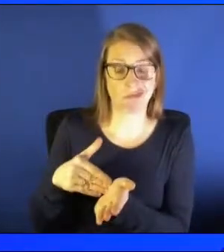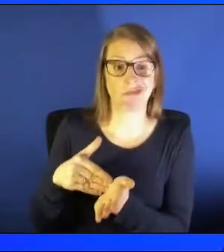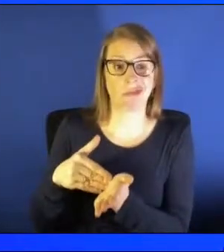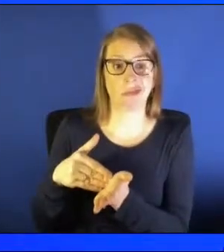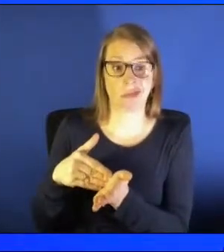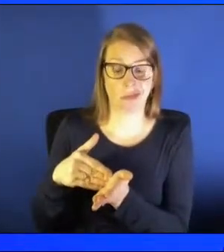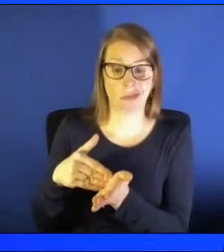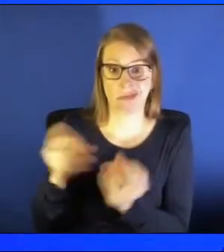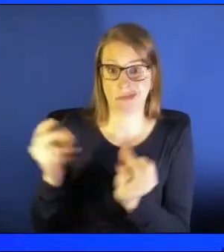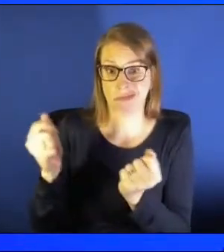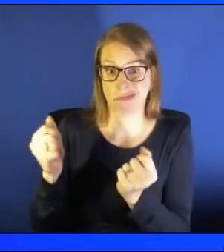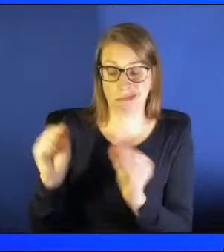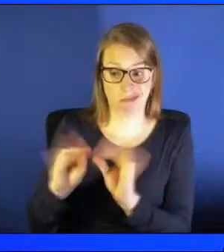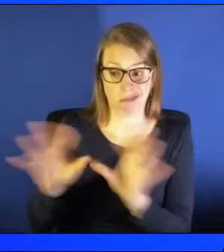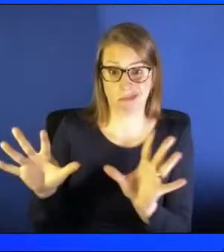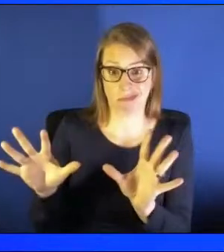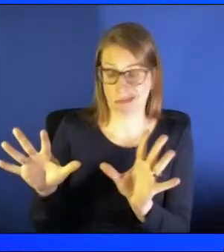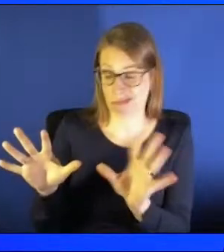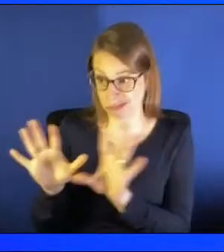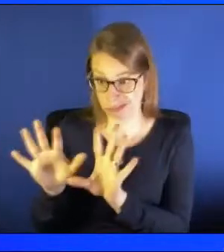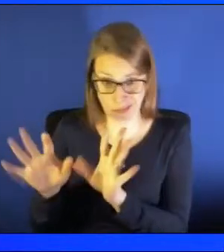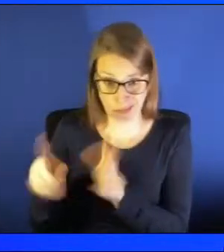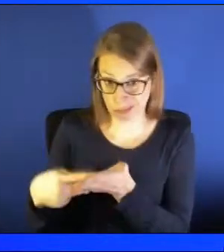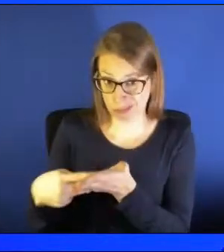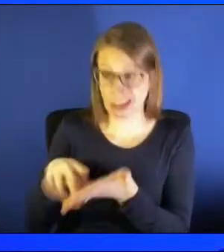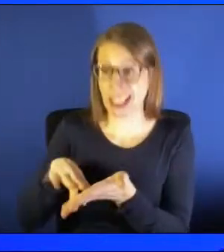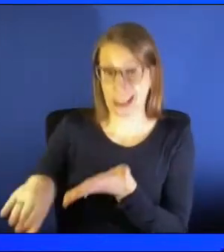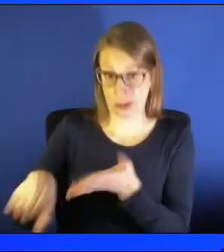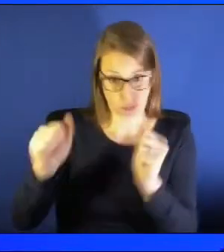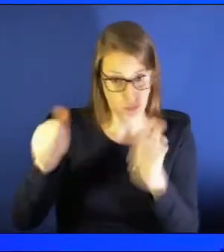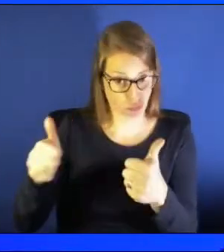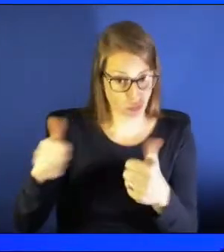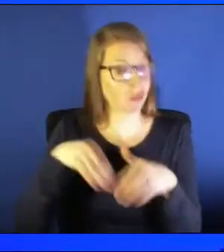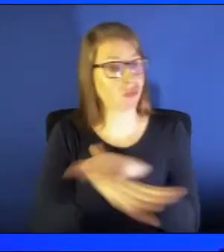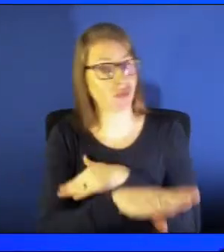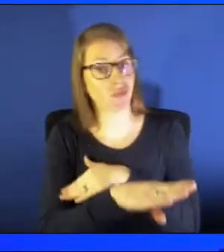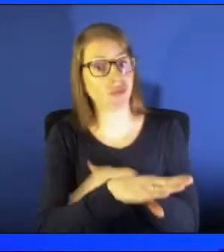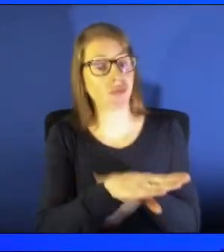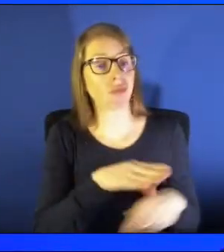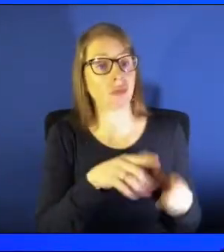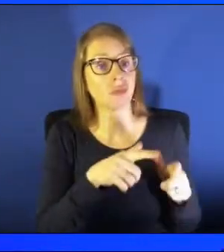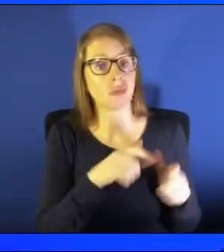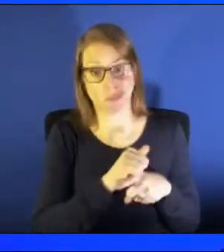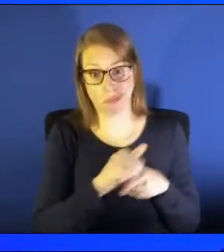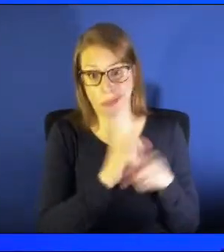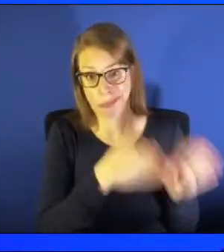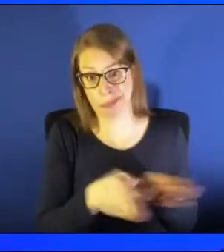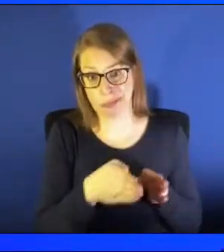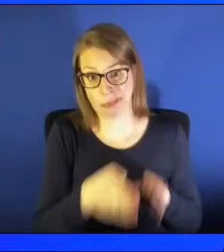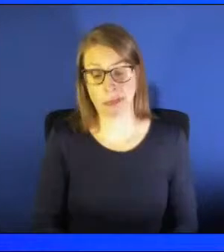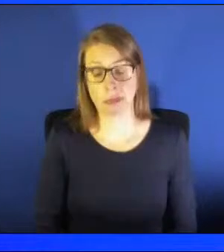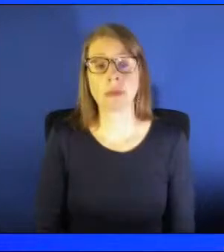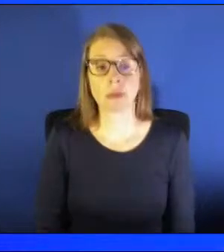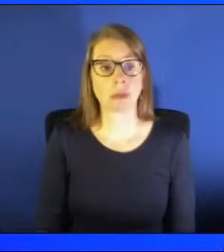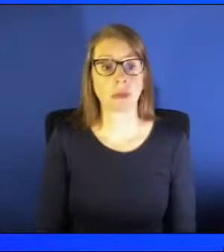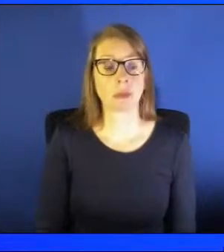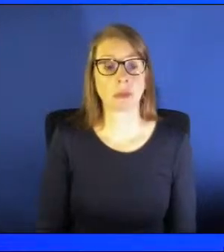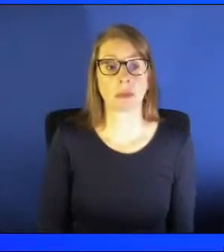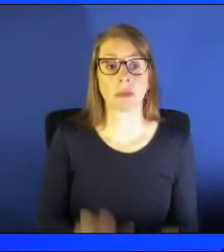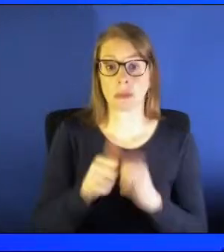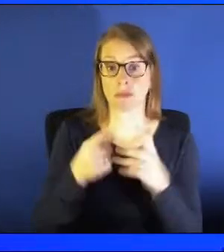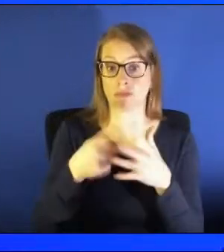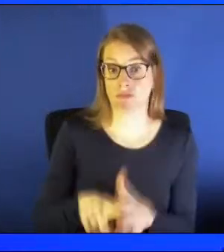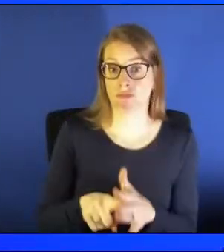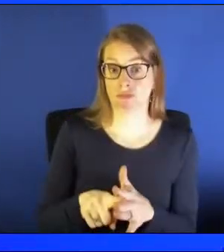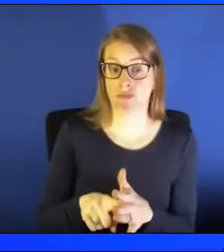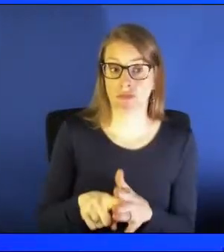quick clearance to make sure that it's safe for you to embark on a training plan. And then a great way to start out is that walk